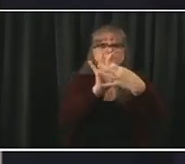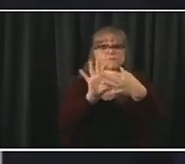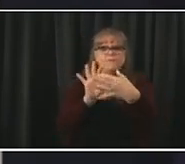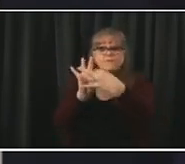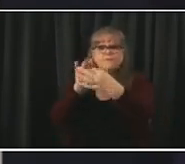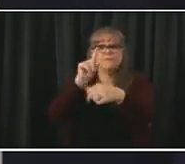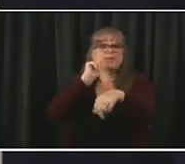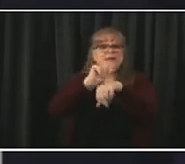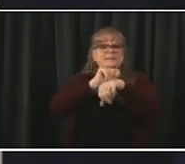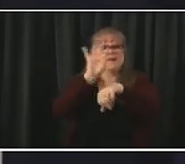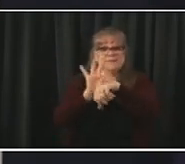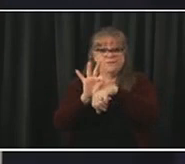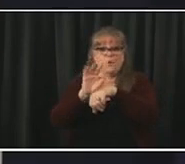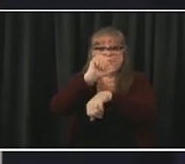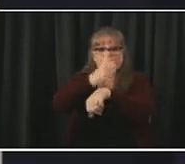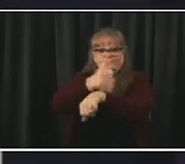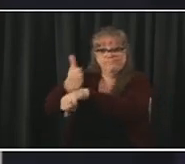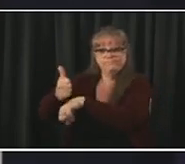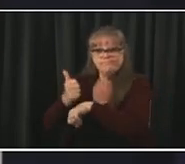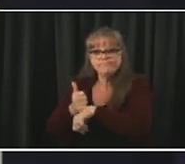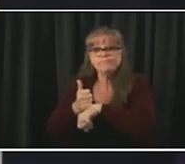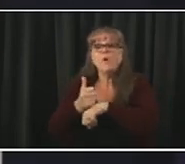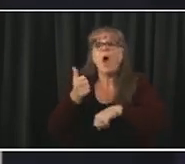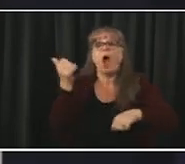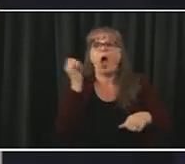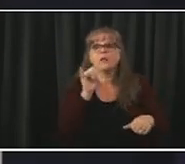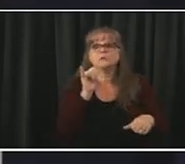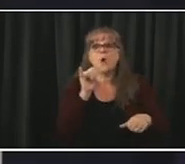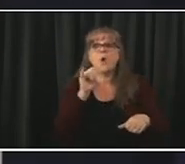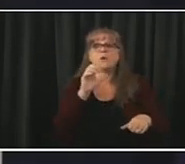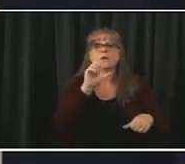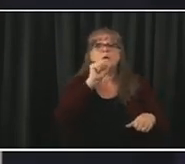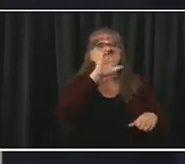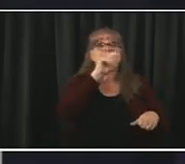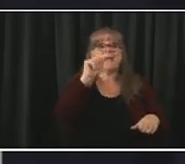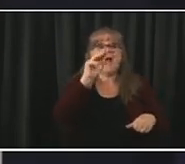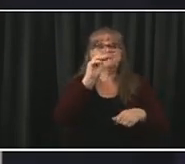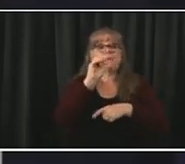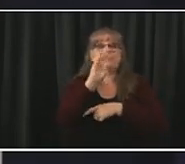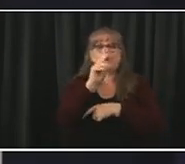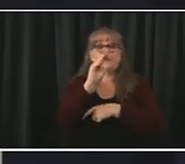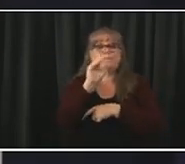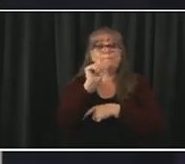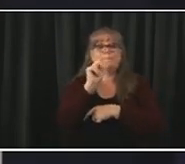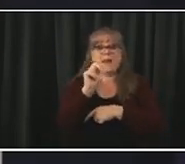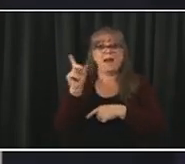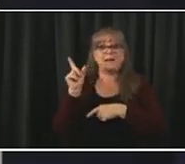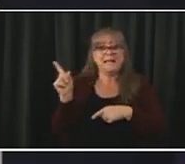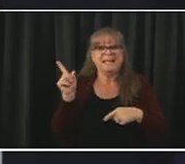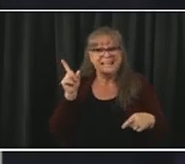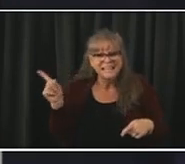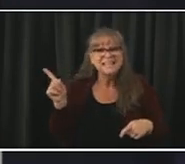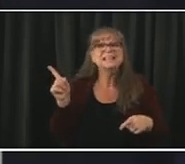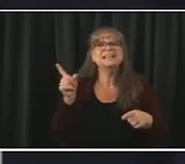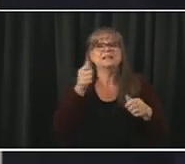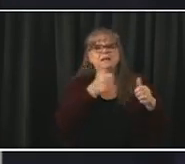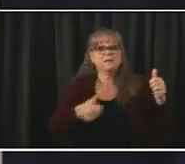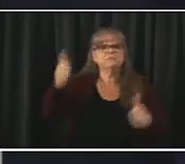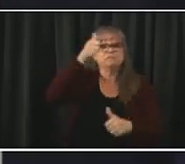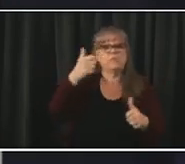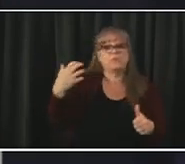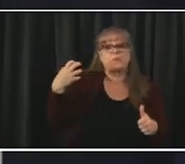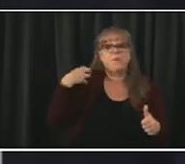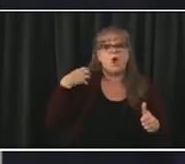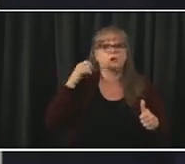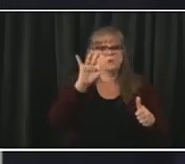Scott Bookman is with us. And as well, incident commander. So we'll give you the updates on the numbers, but what we